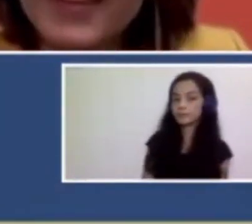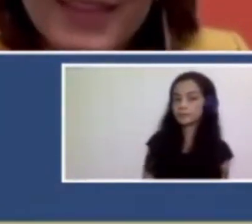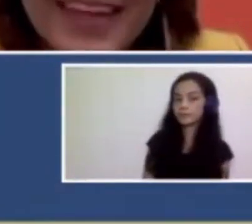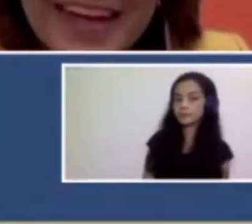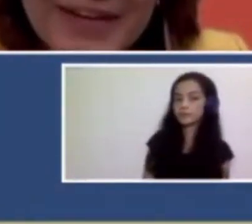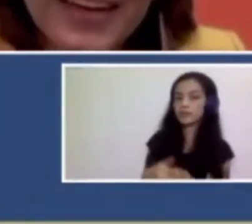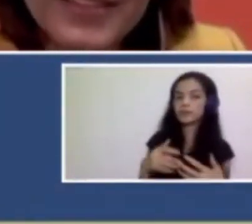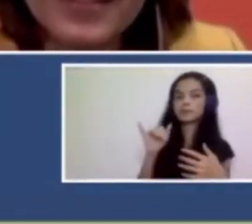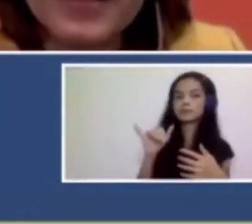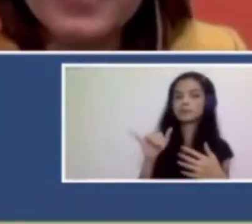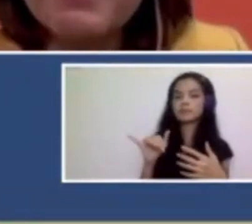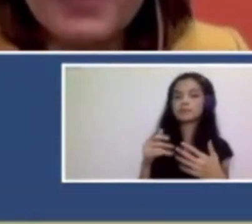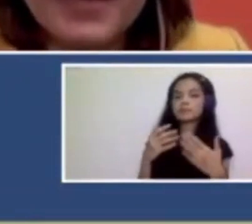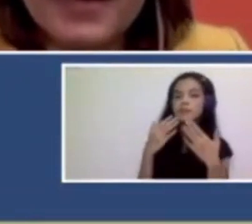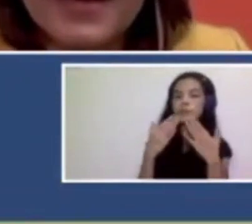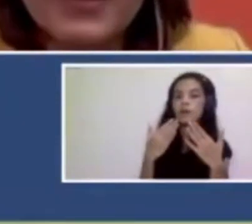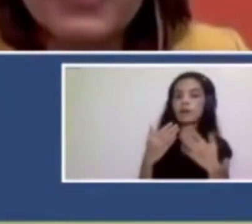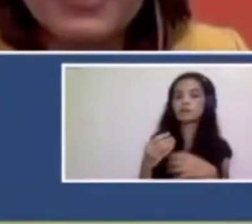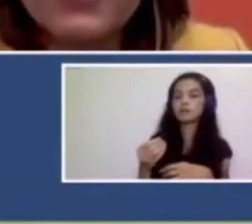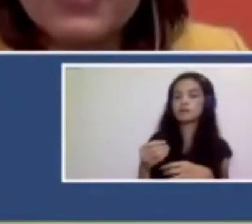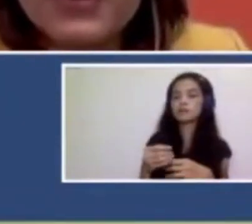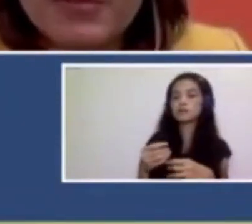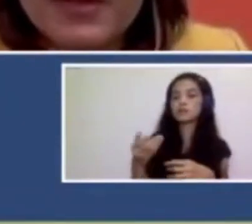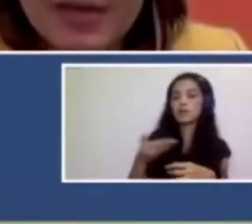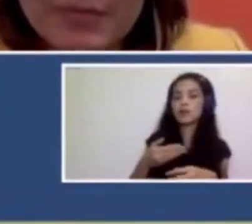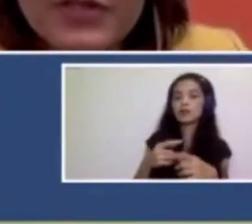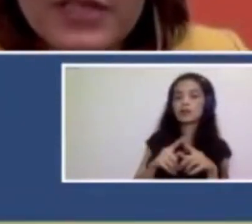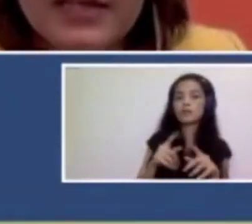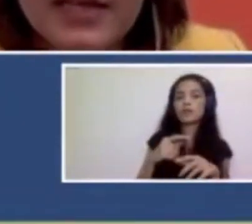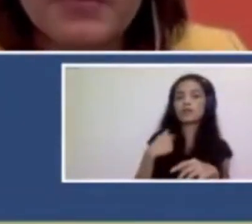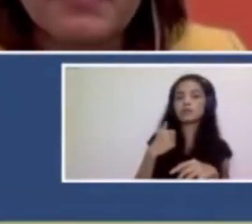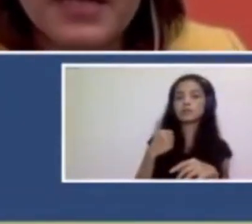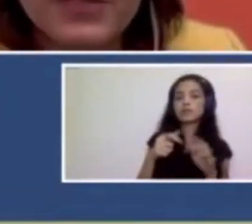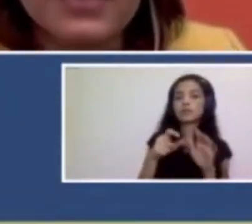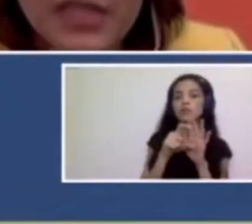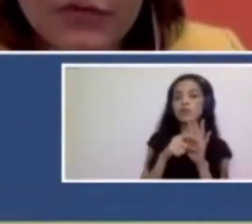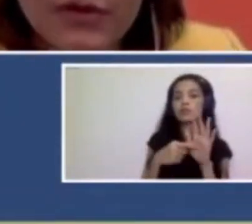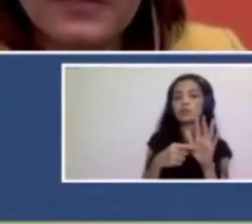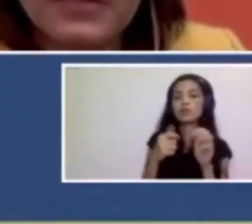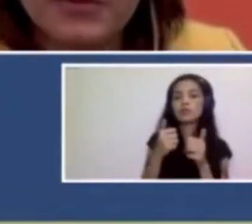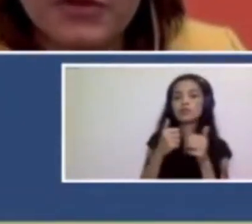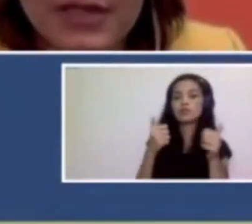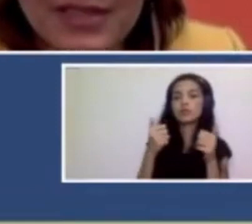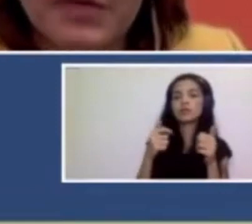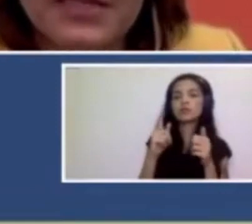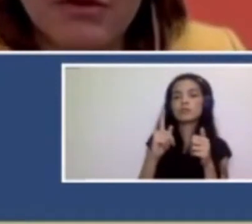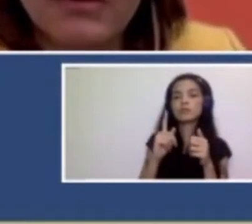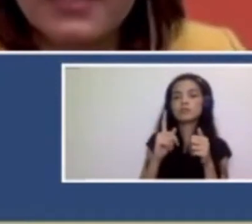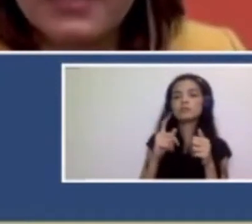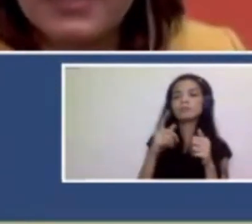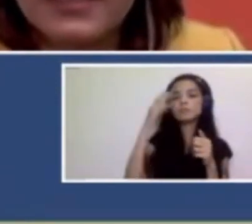I have the answer, but I could give you some examples that have been very successful in some contexts in Mexico.